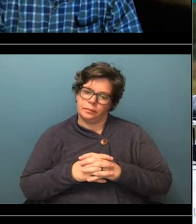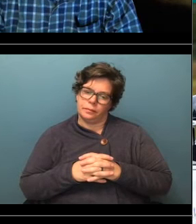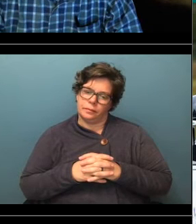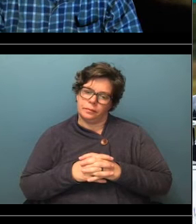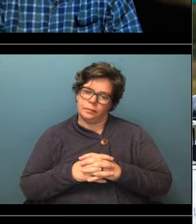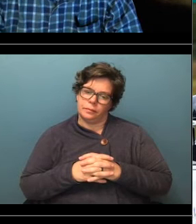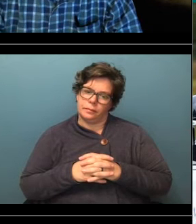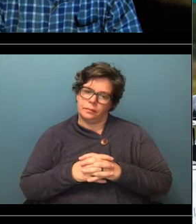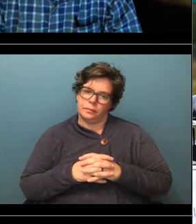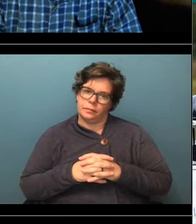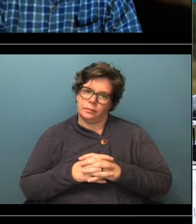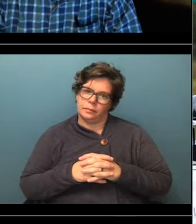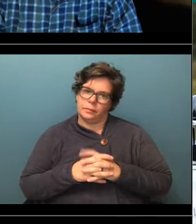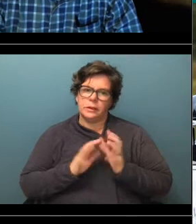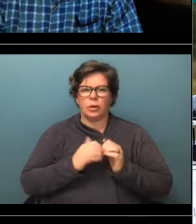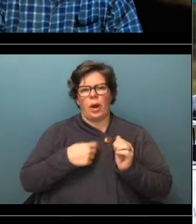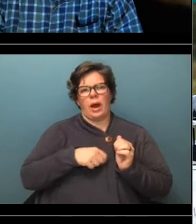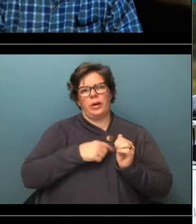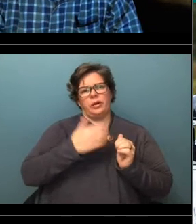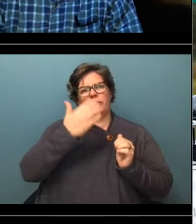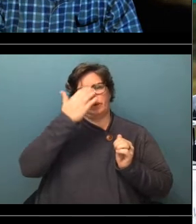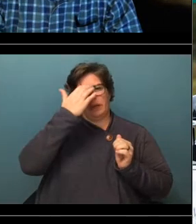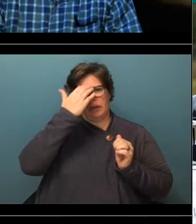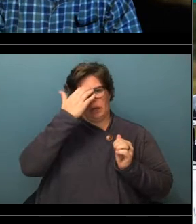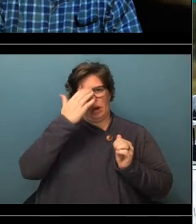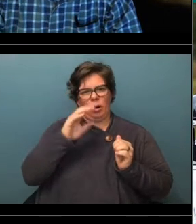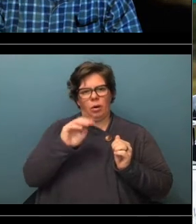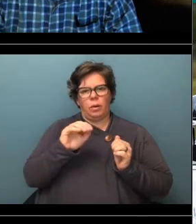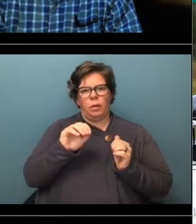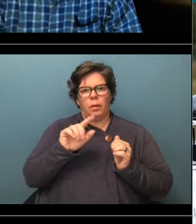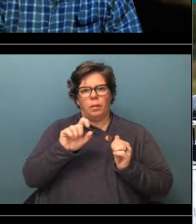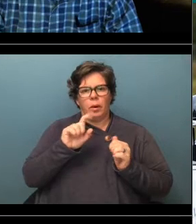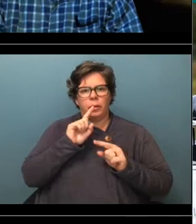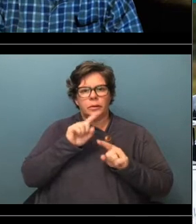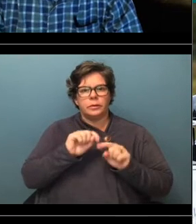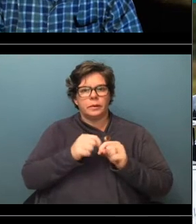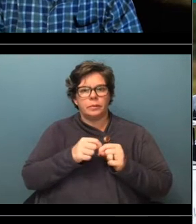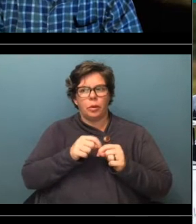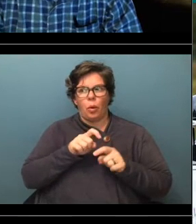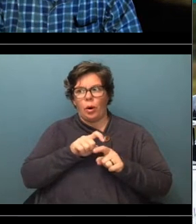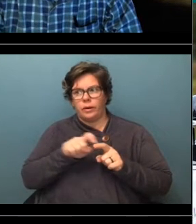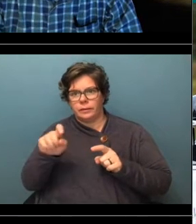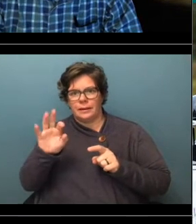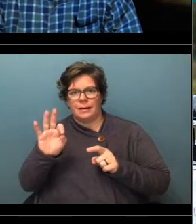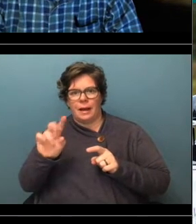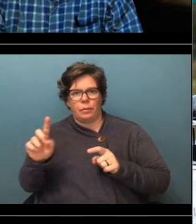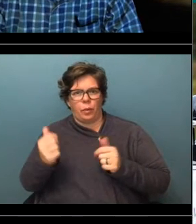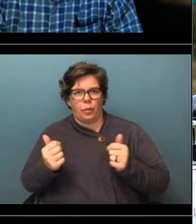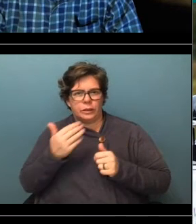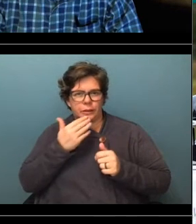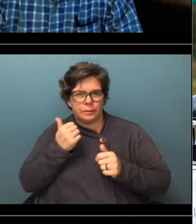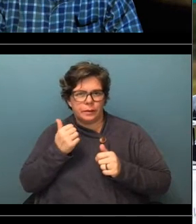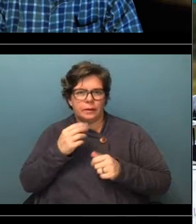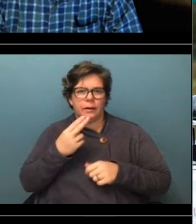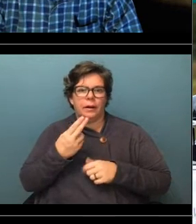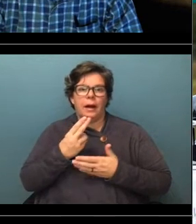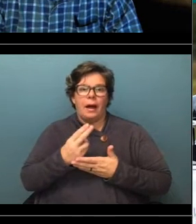sent to the mobile response teams, or when do these calls get sent to 911? So Health and